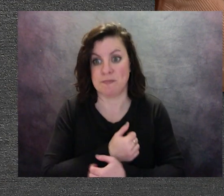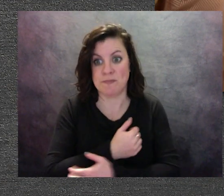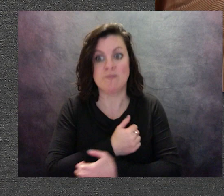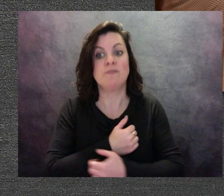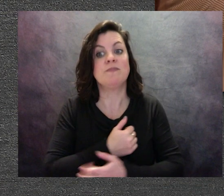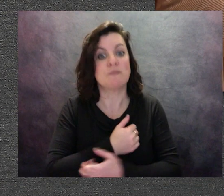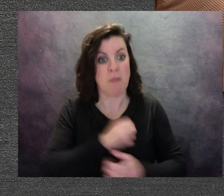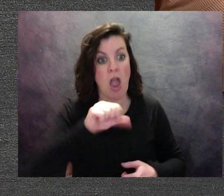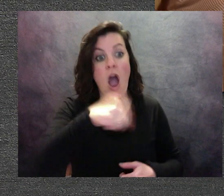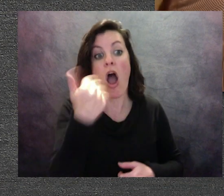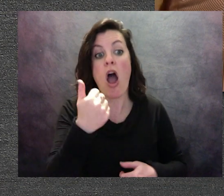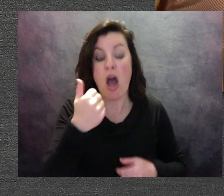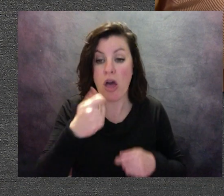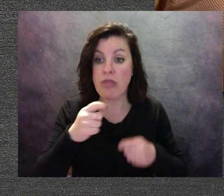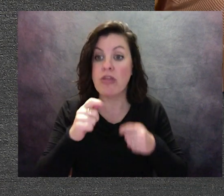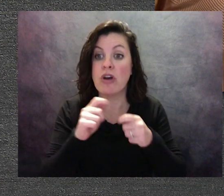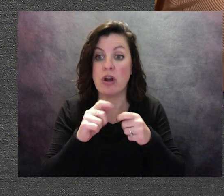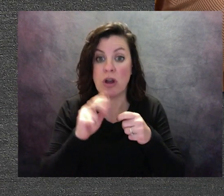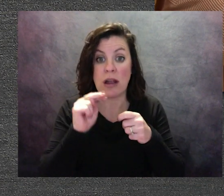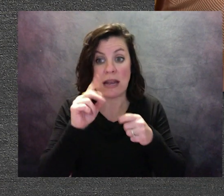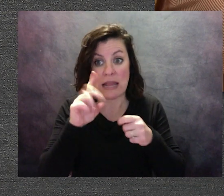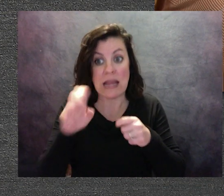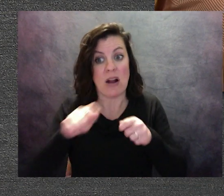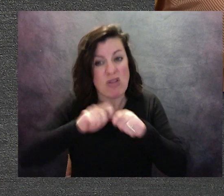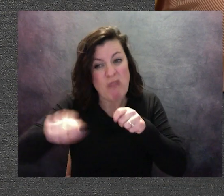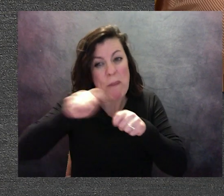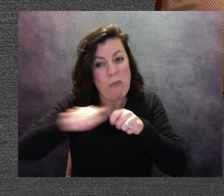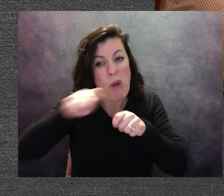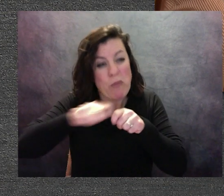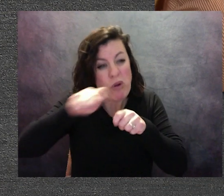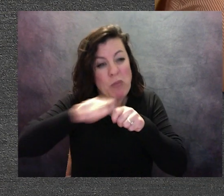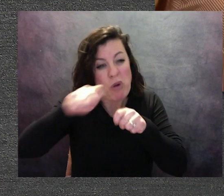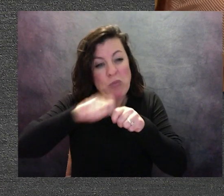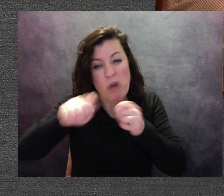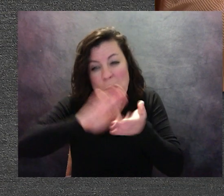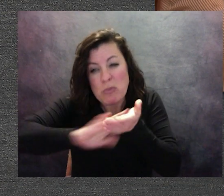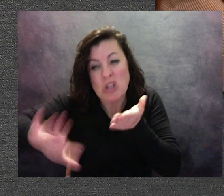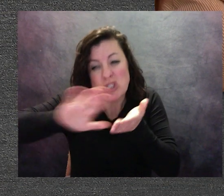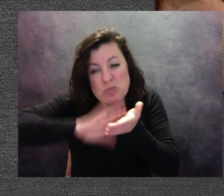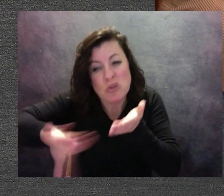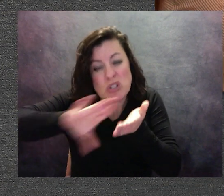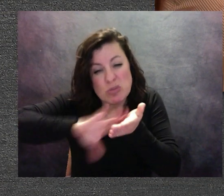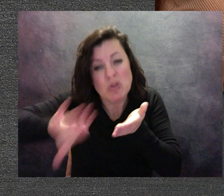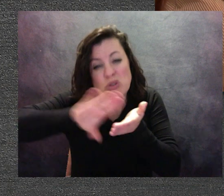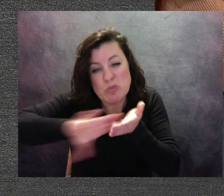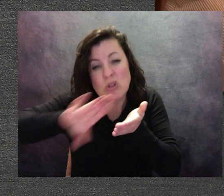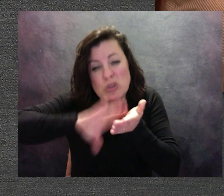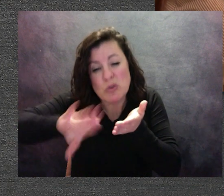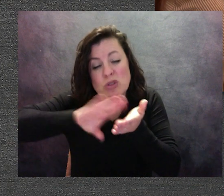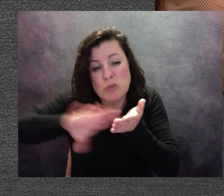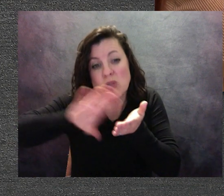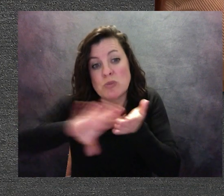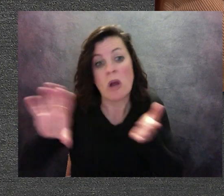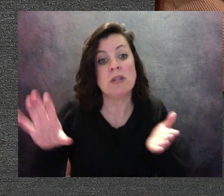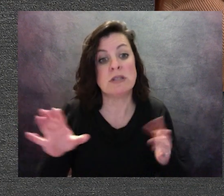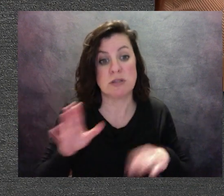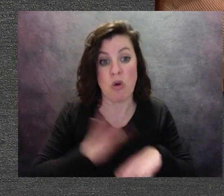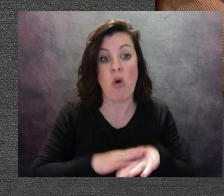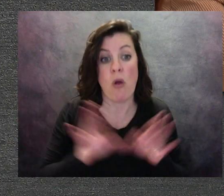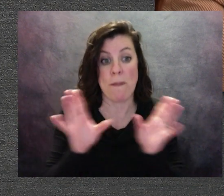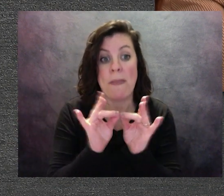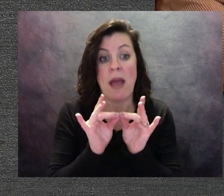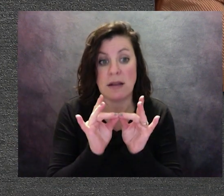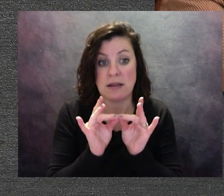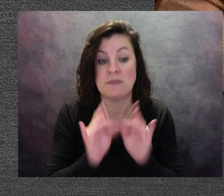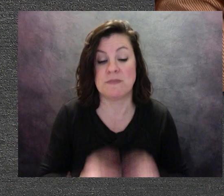He rubs it and rubs it and rubs it, always in the same direction, along the horseshoe magnet.